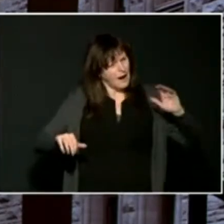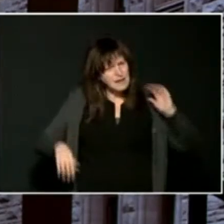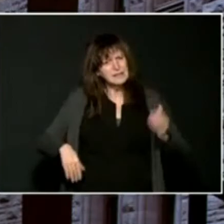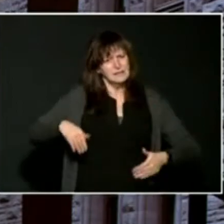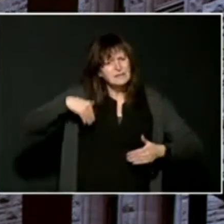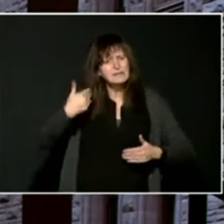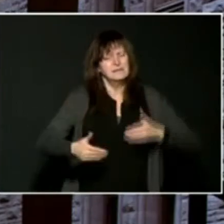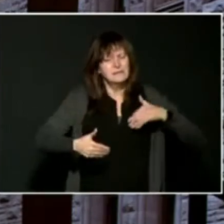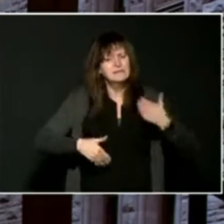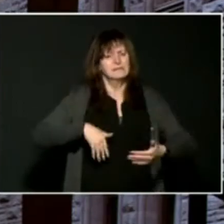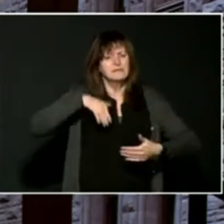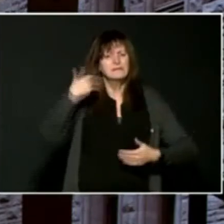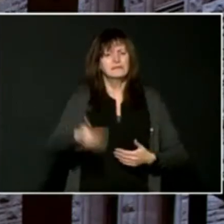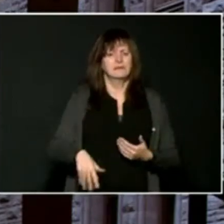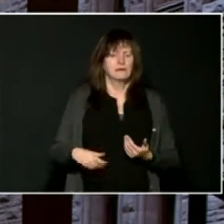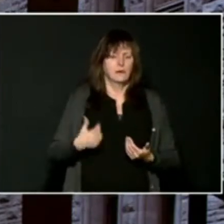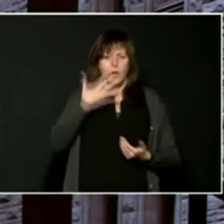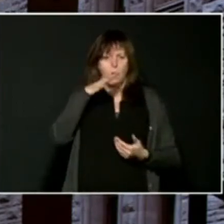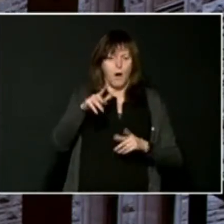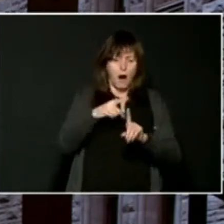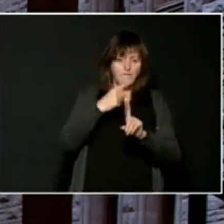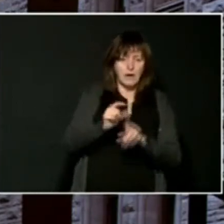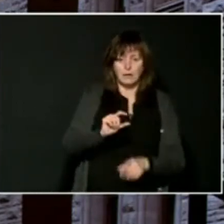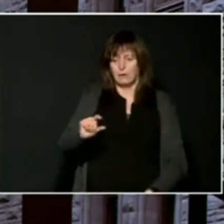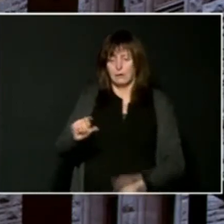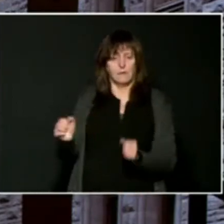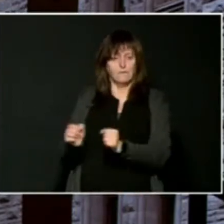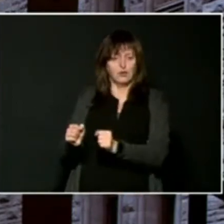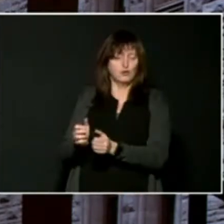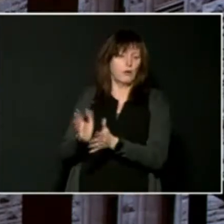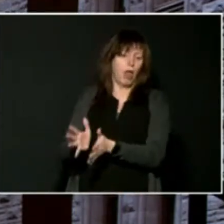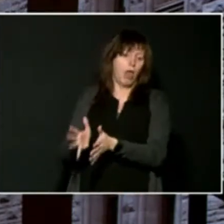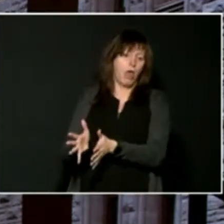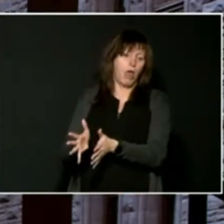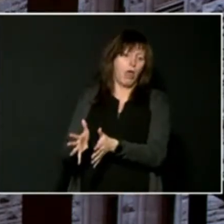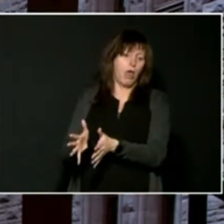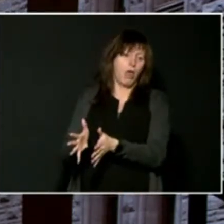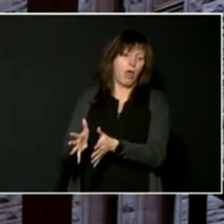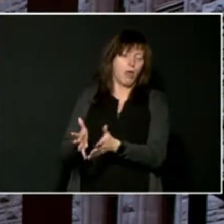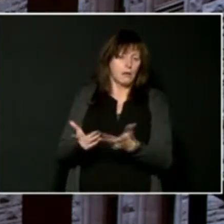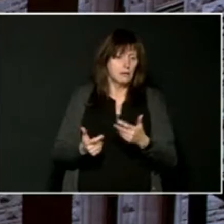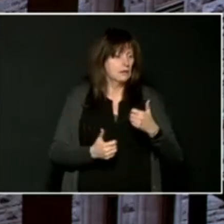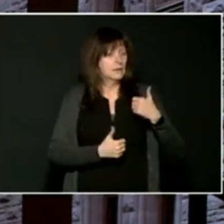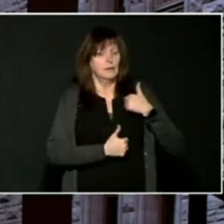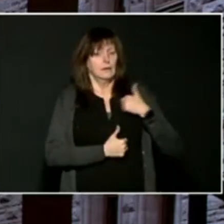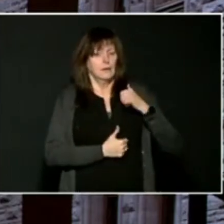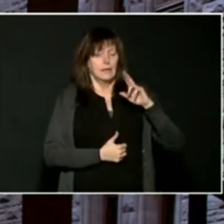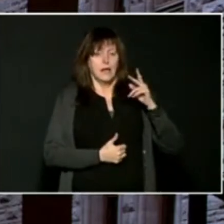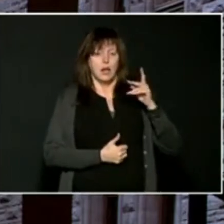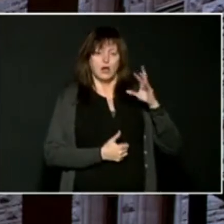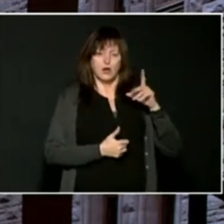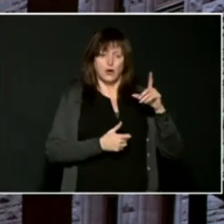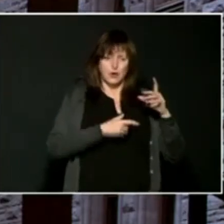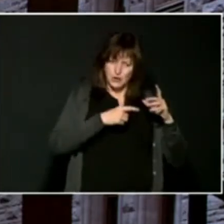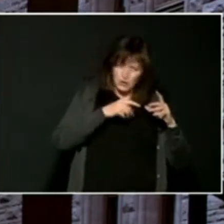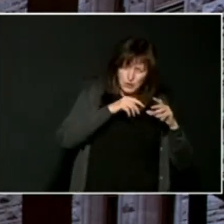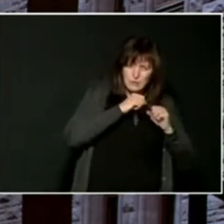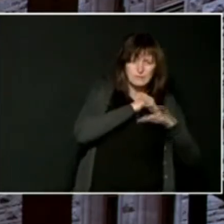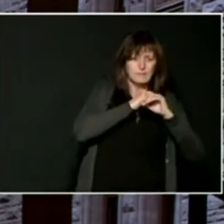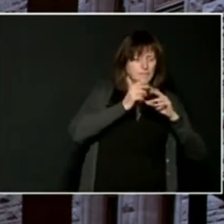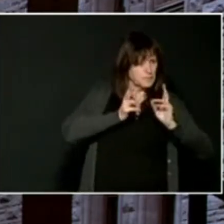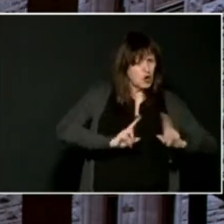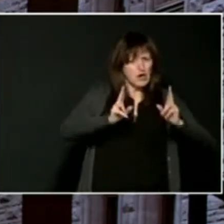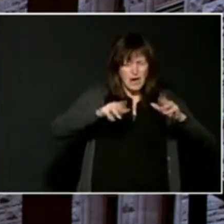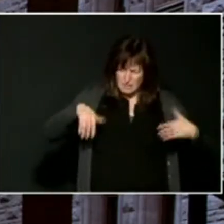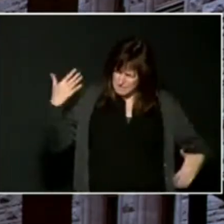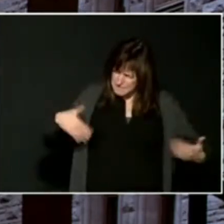arms, as General Hillier in his last day has always been promoting. I would agree, and try and get as many done as to the right people in the right time and the right